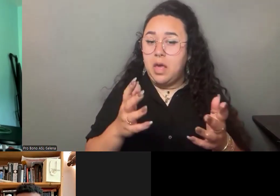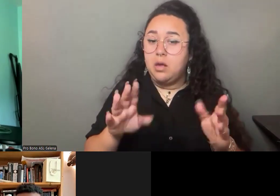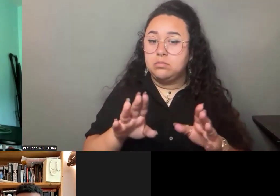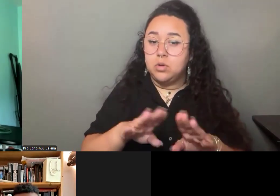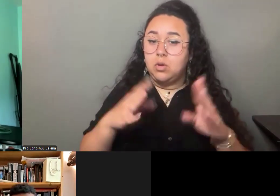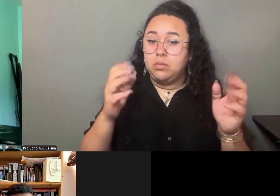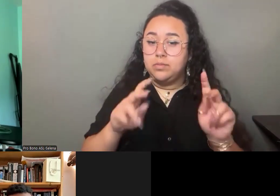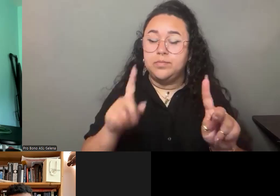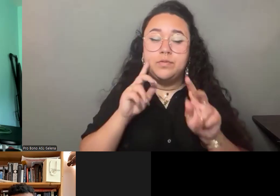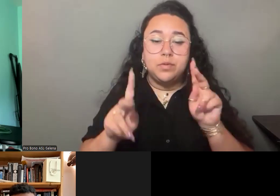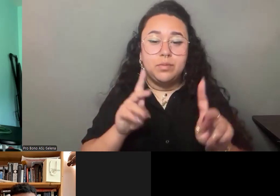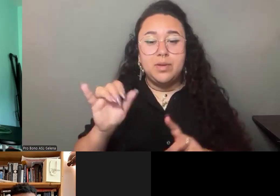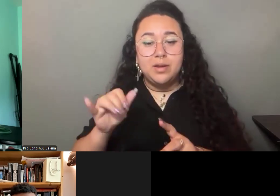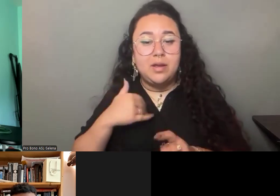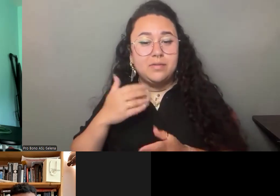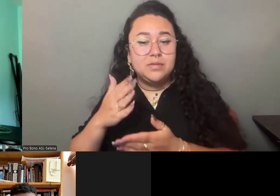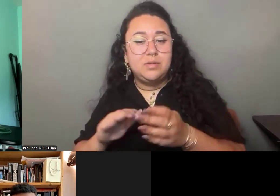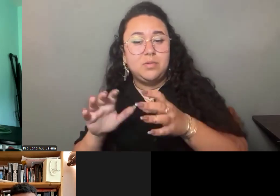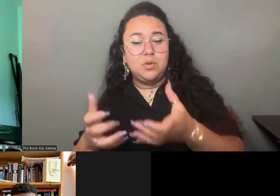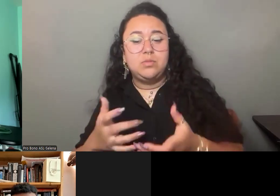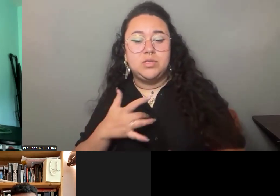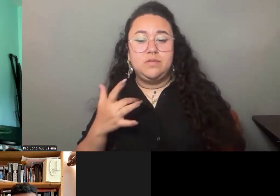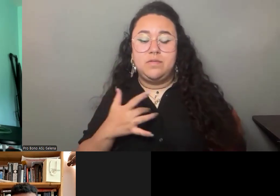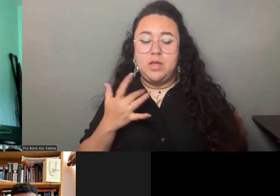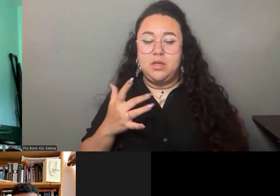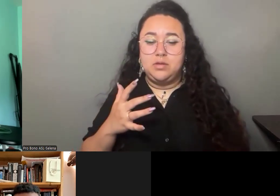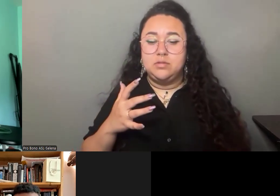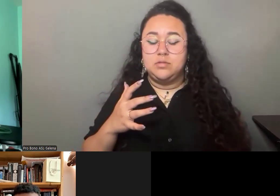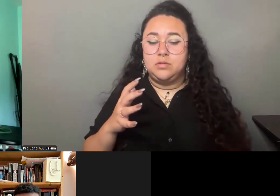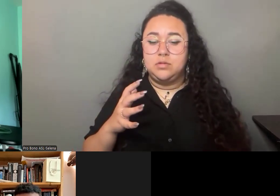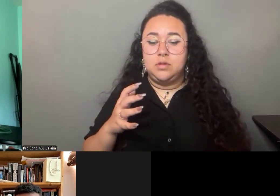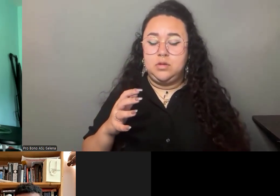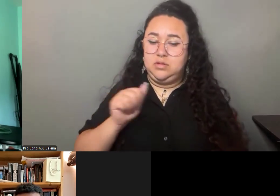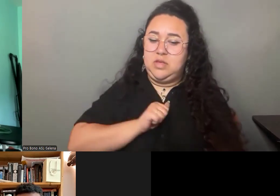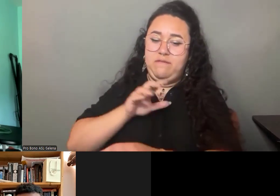are groups who find themselves involved. Some of our consultants have